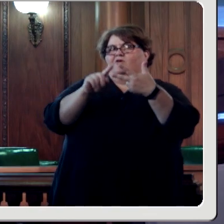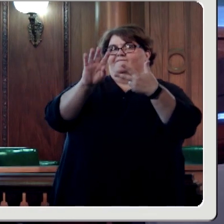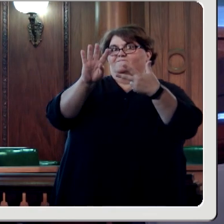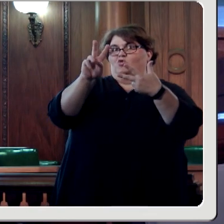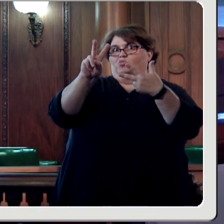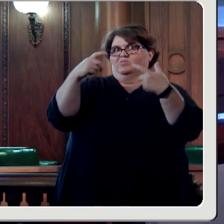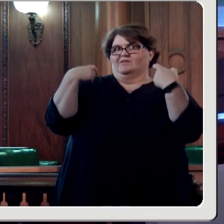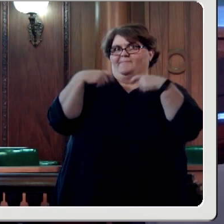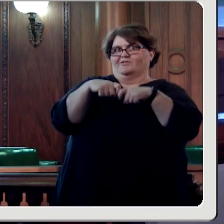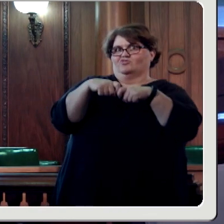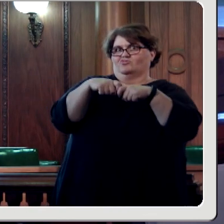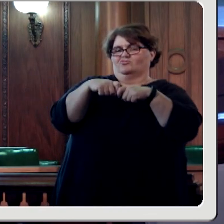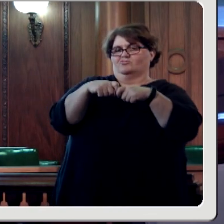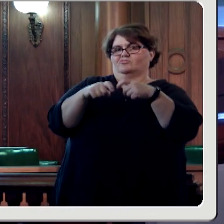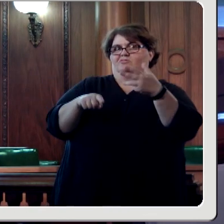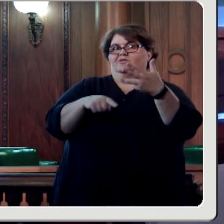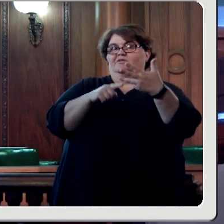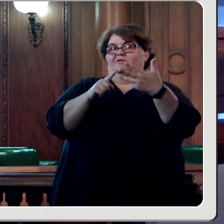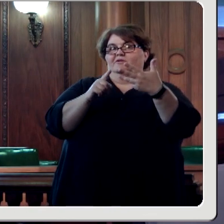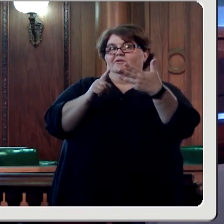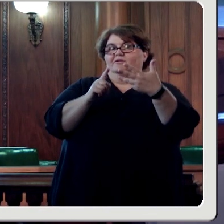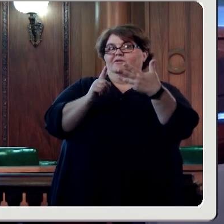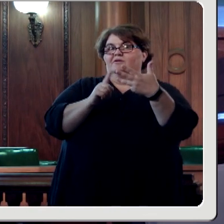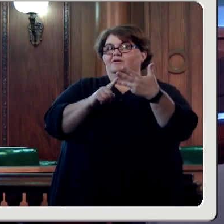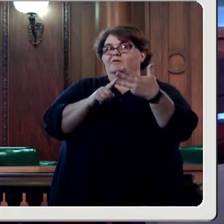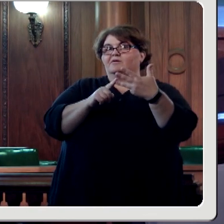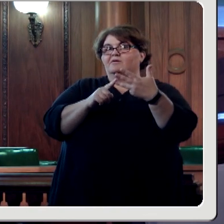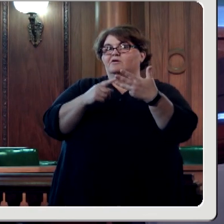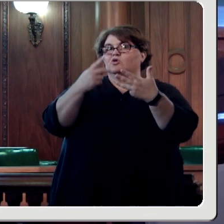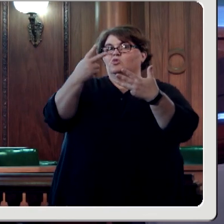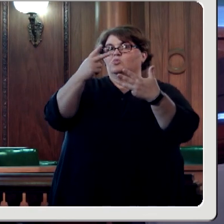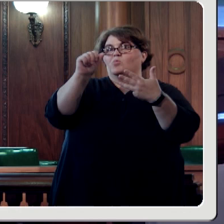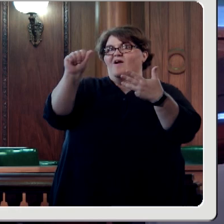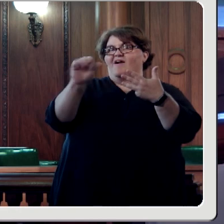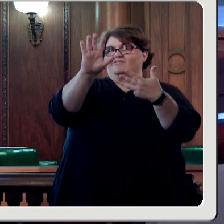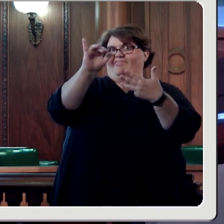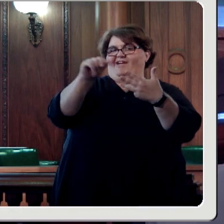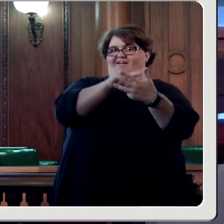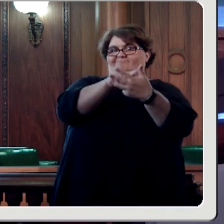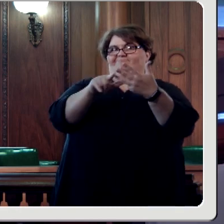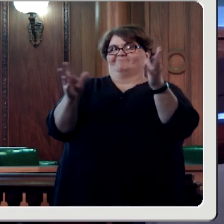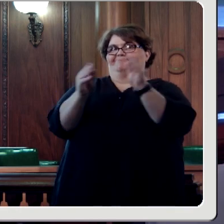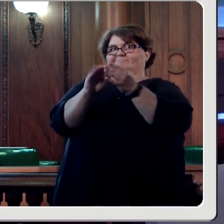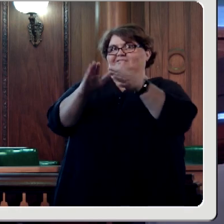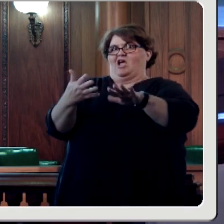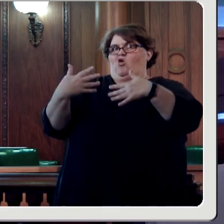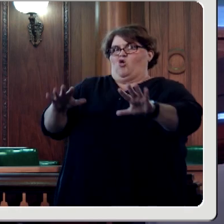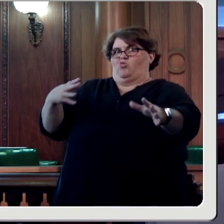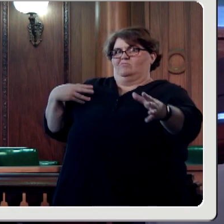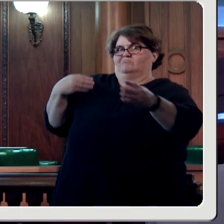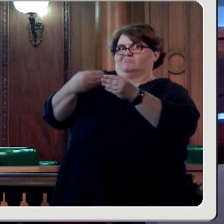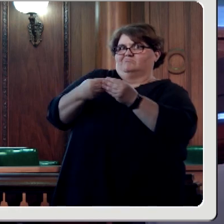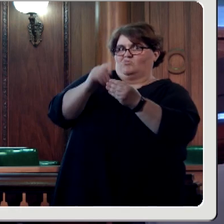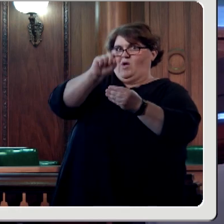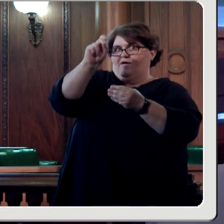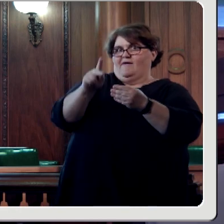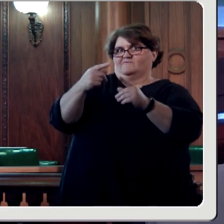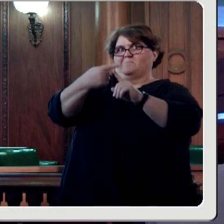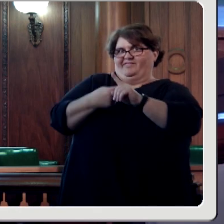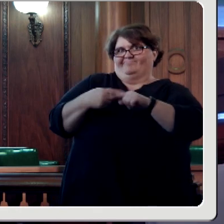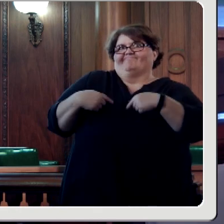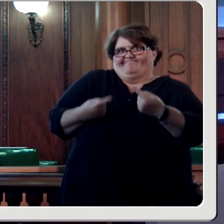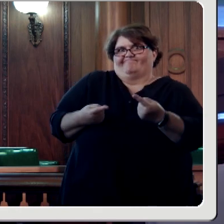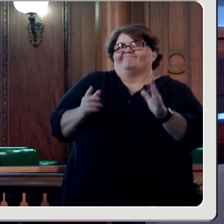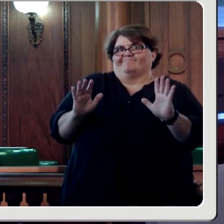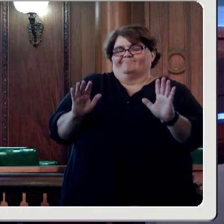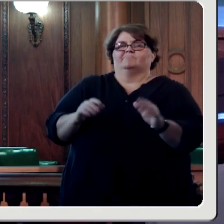are Hispanic, which accounts for 31.8%, 2 that are Asian, which accounts for 1.5%.